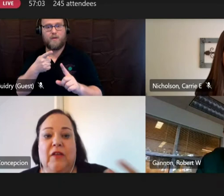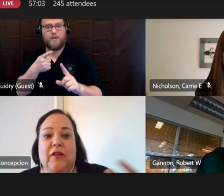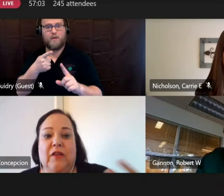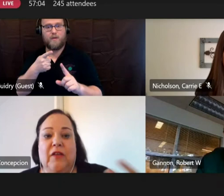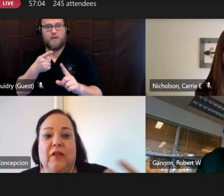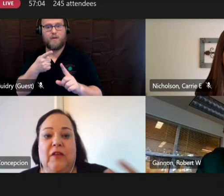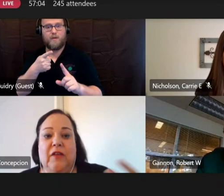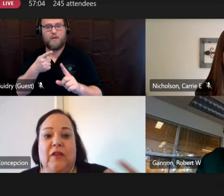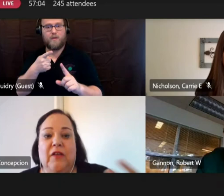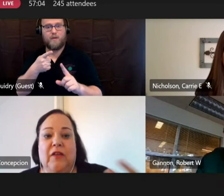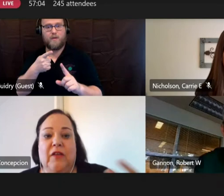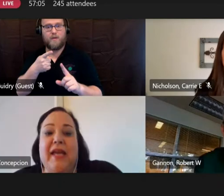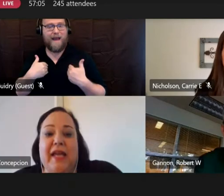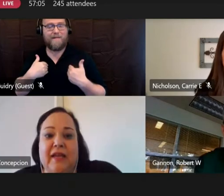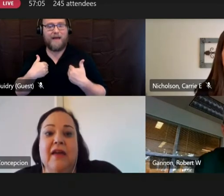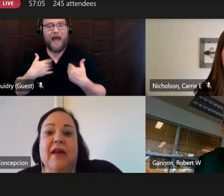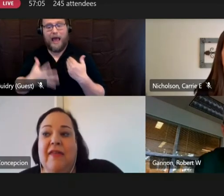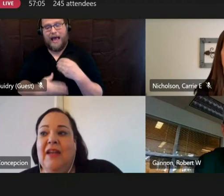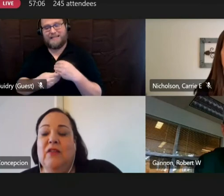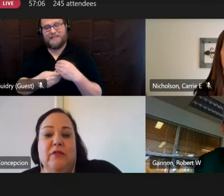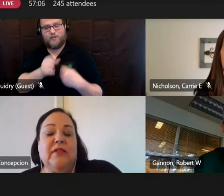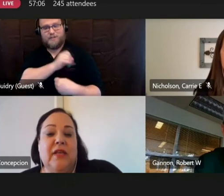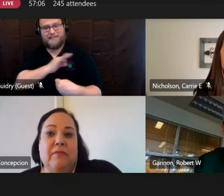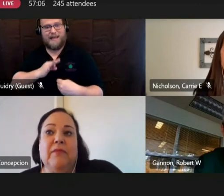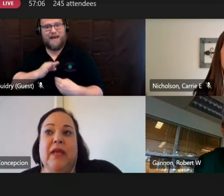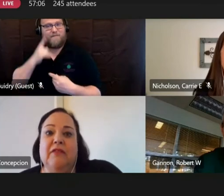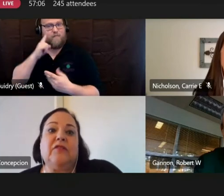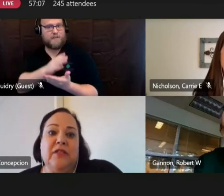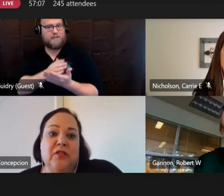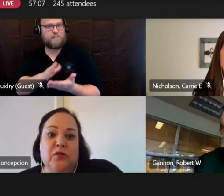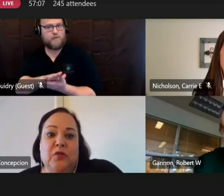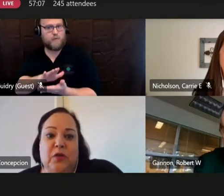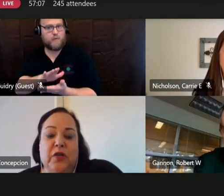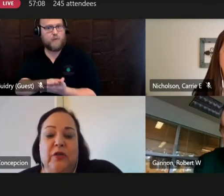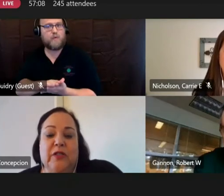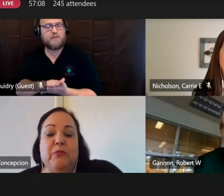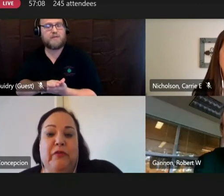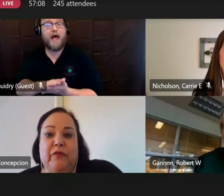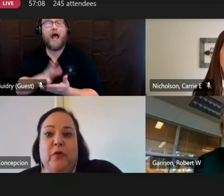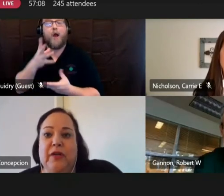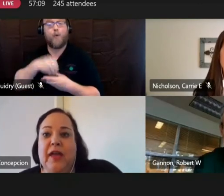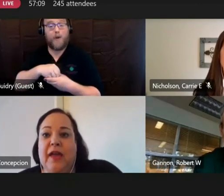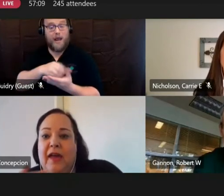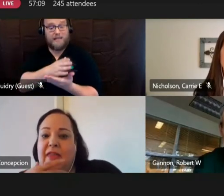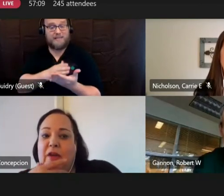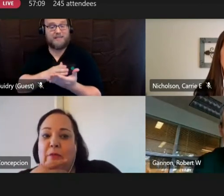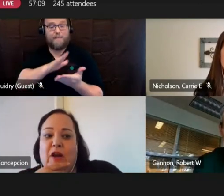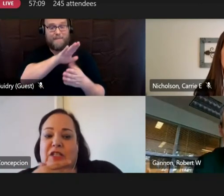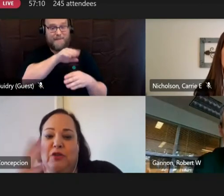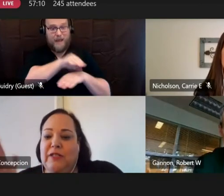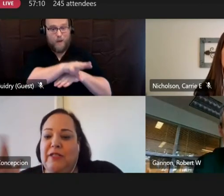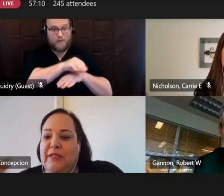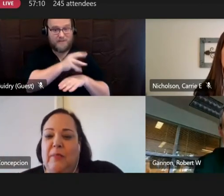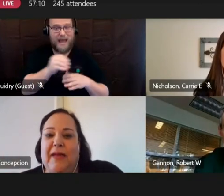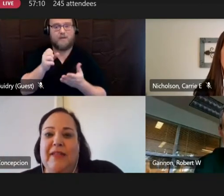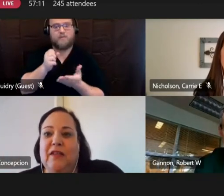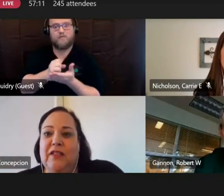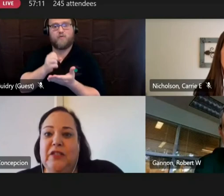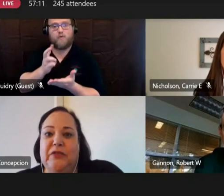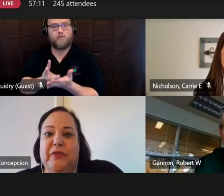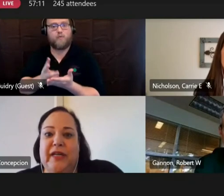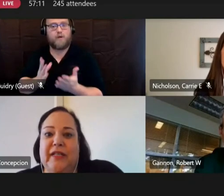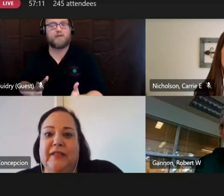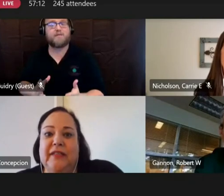be incorporated into the planning, and that includes some counselors and social workers moving forward. And then in regards to nurses, I'll pass that on